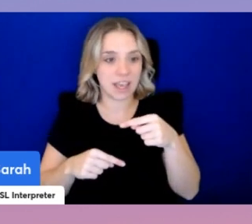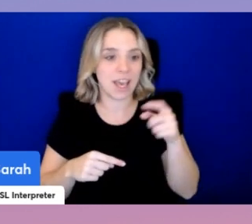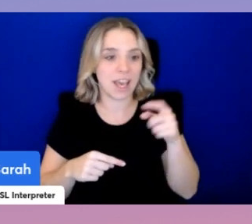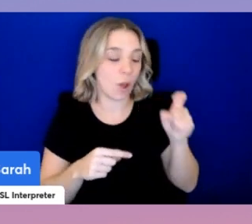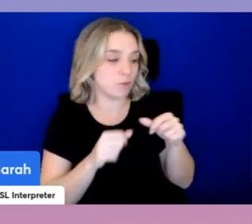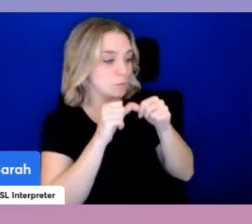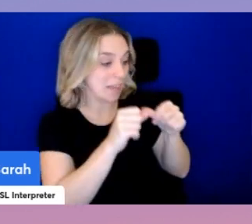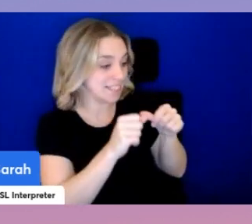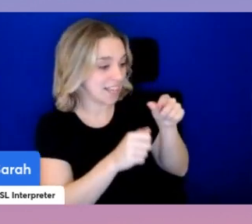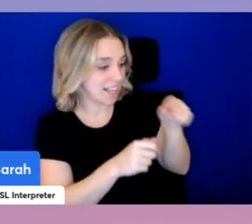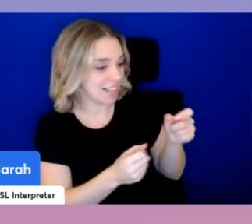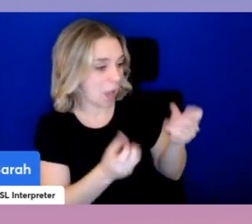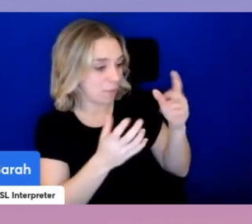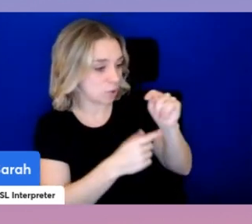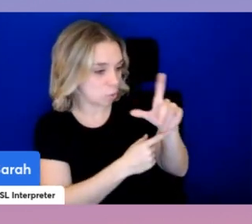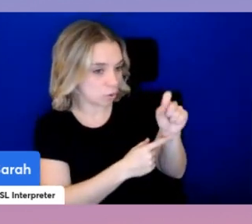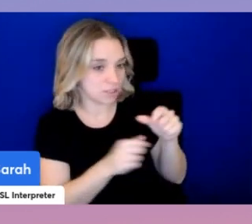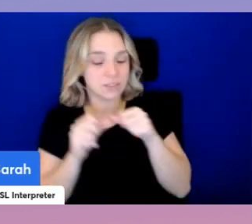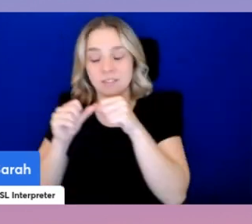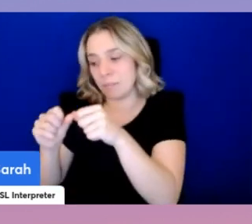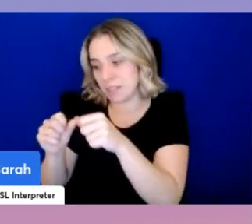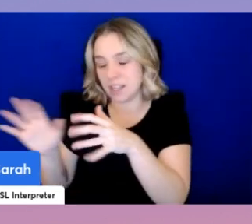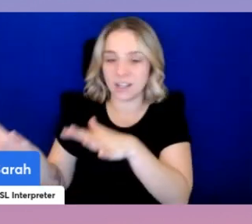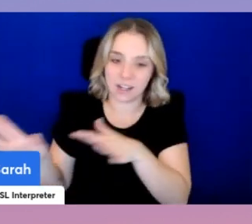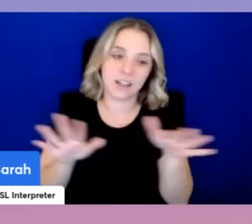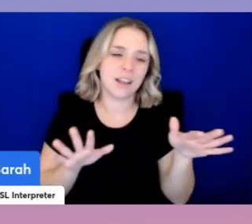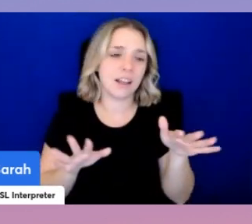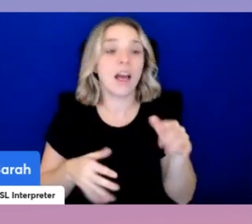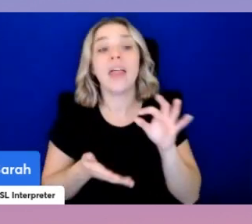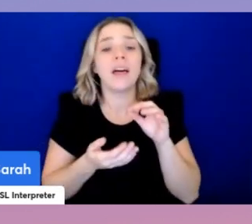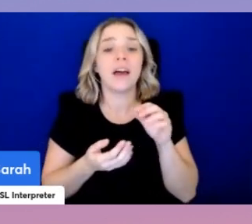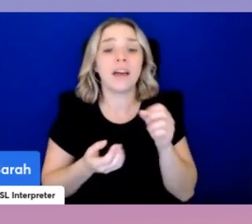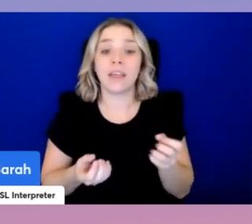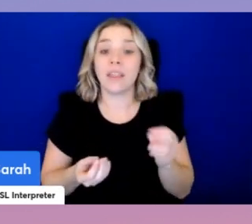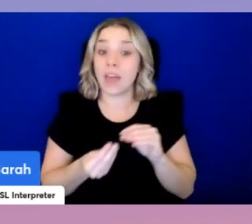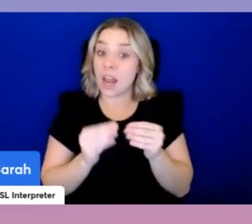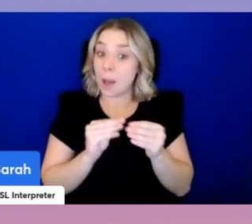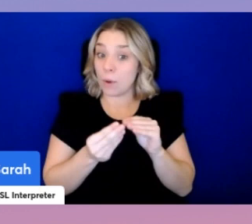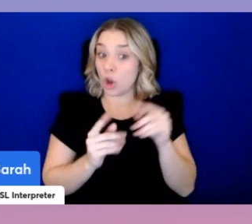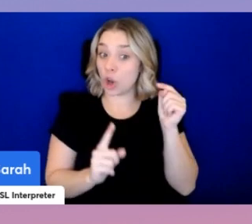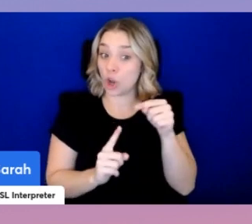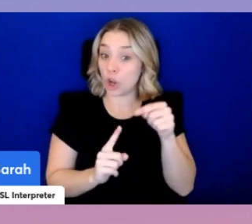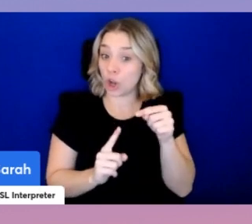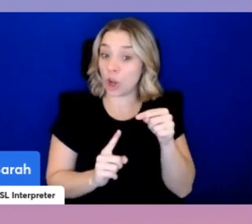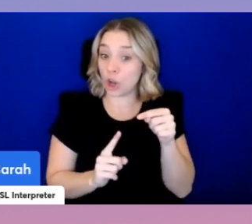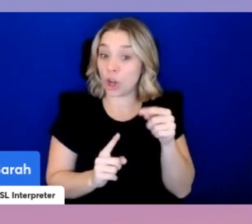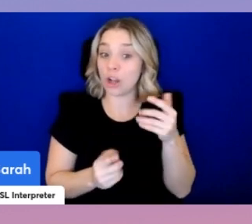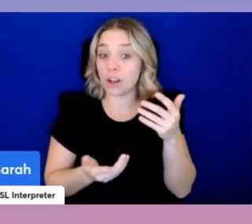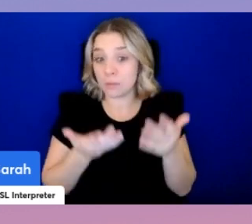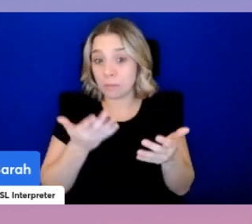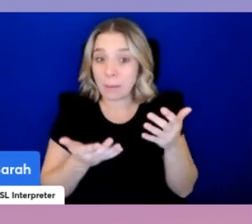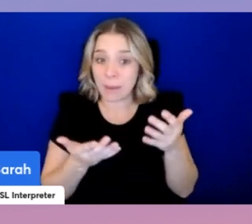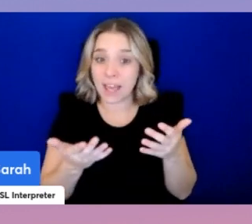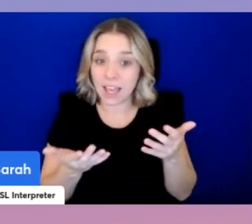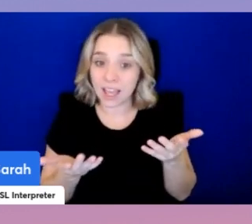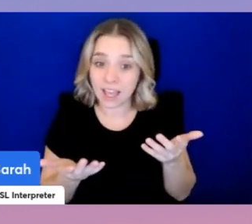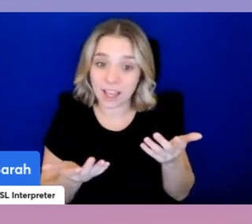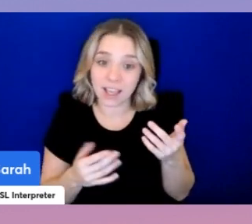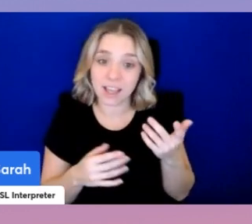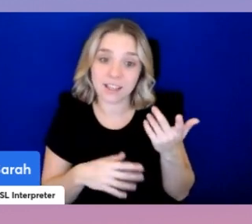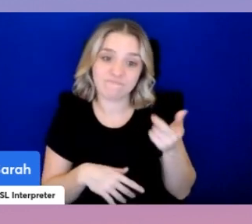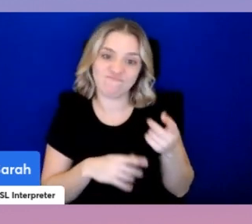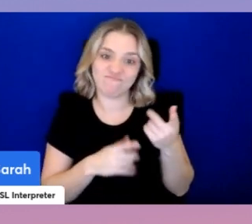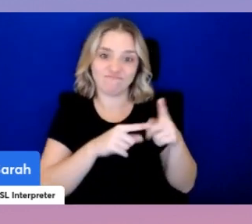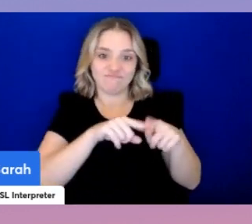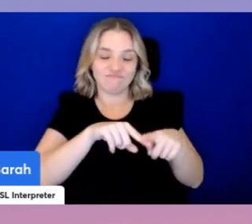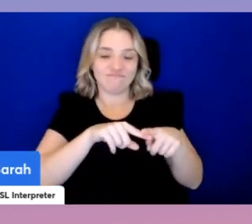maintain. And the count of number, it might be chaotic to manage. And I